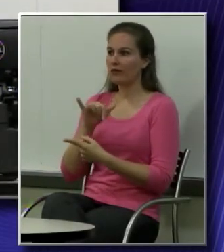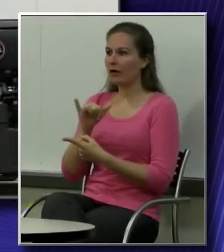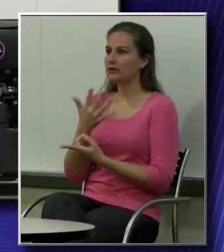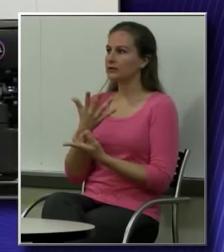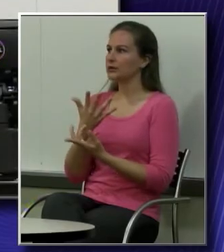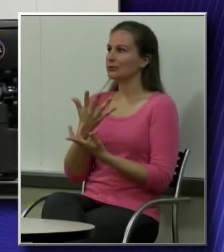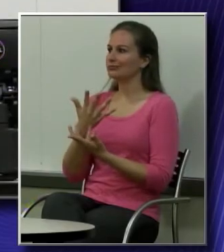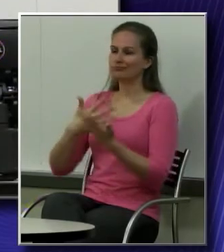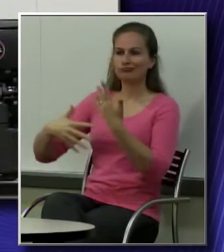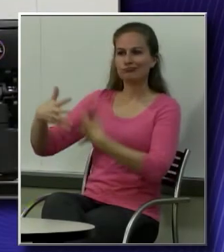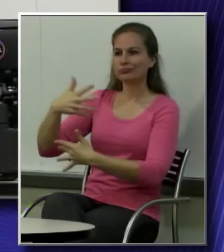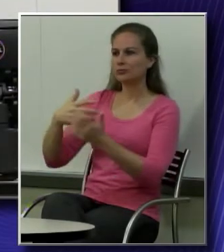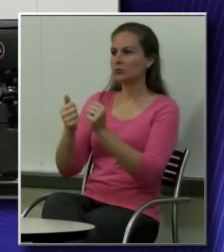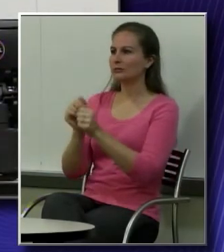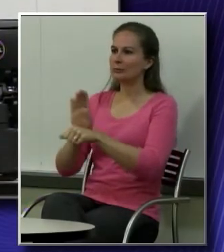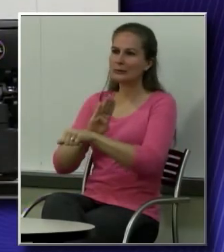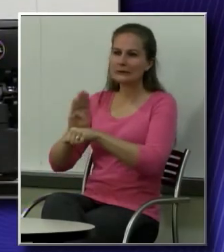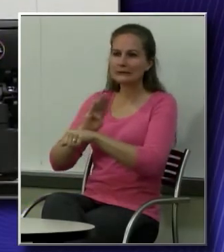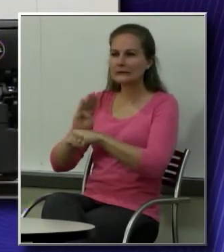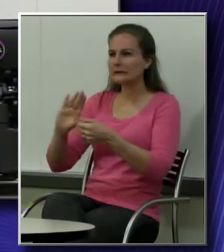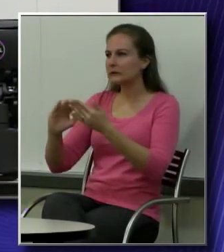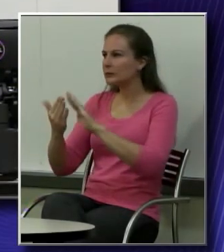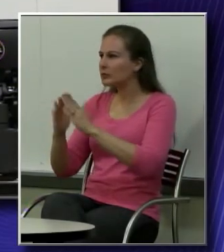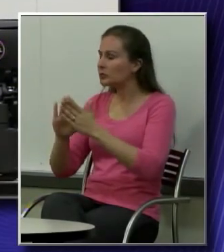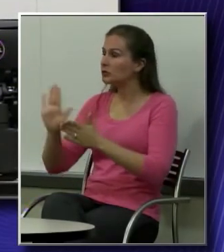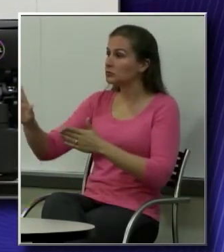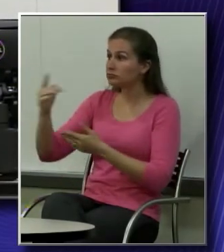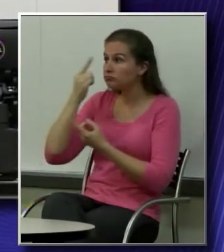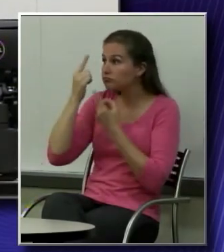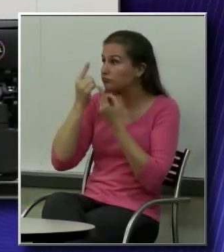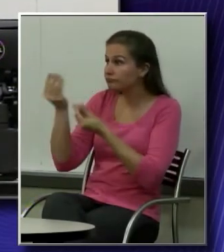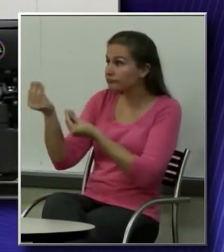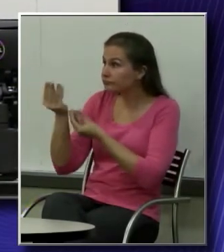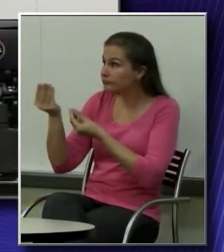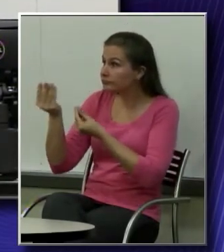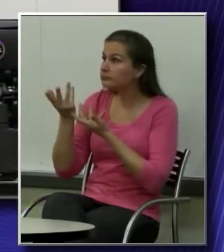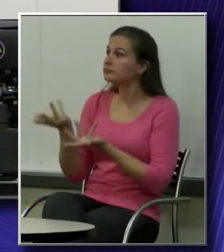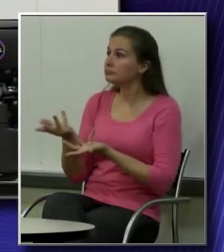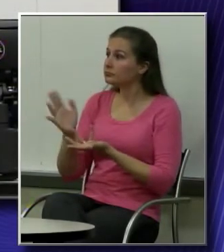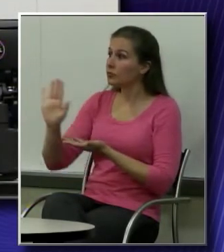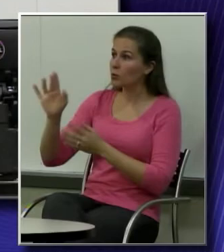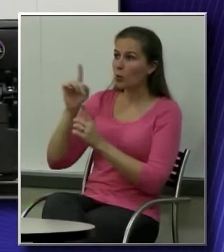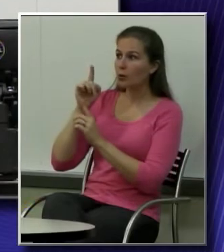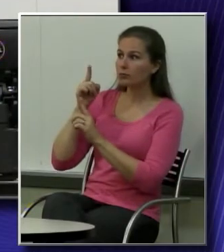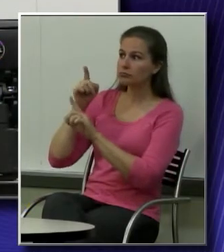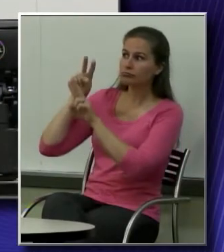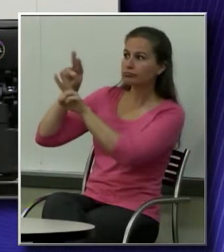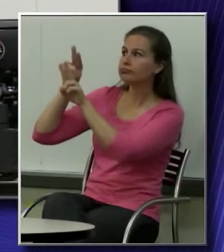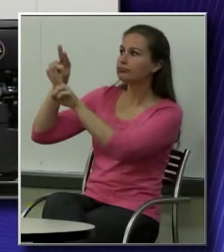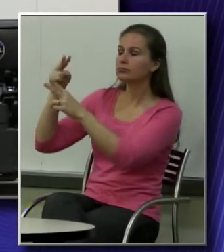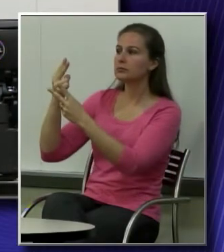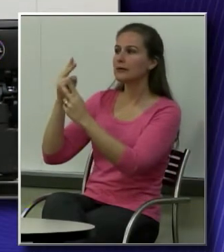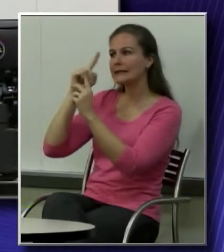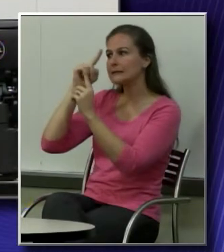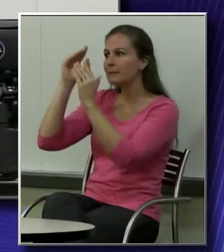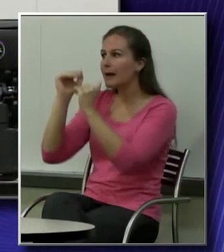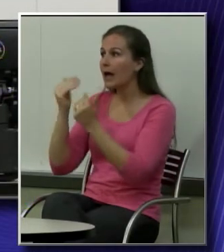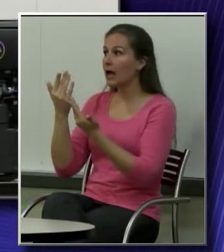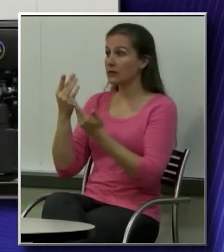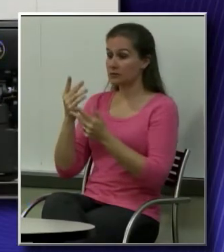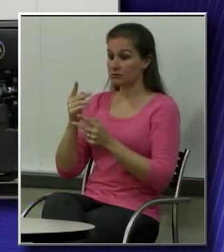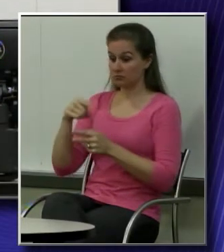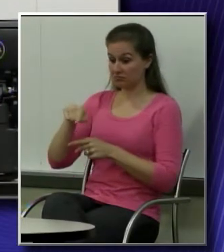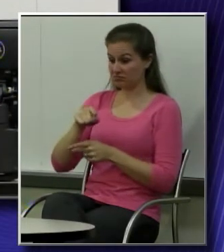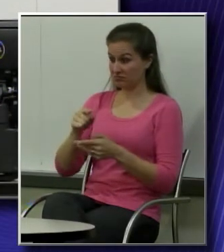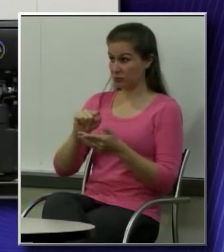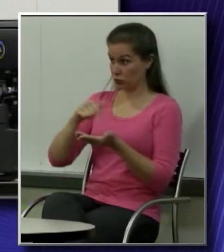interactions with the business community to solicit information from them on what they expected from graduates from the University of North